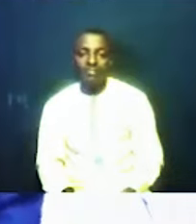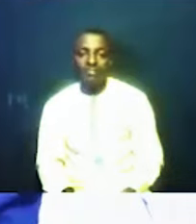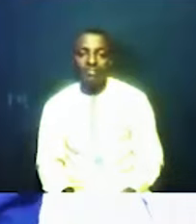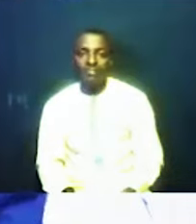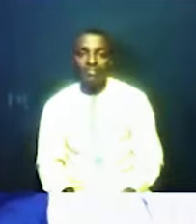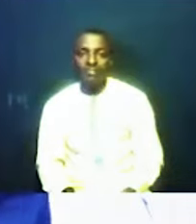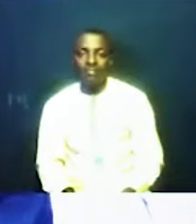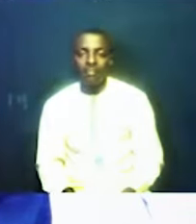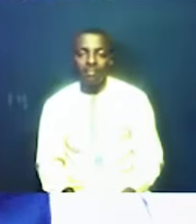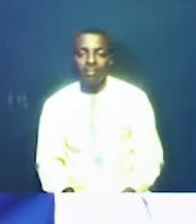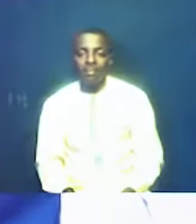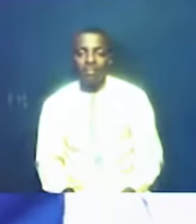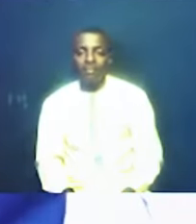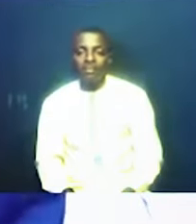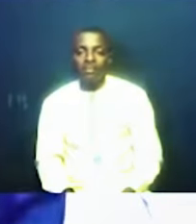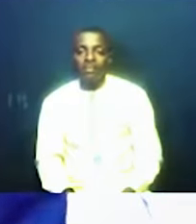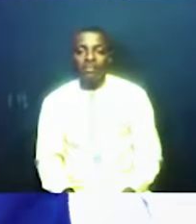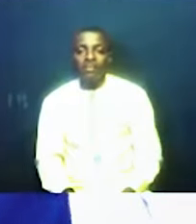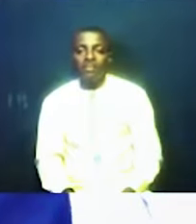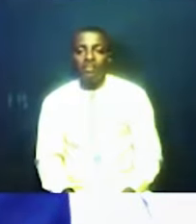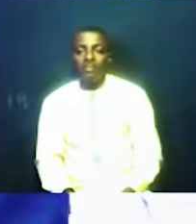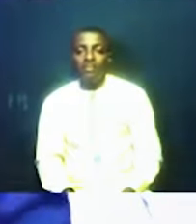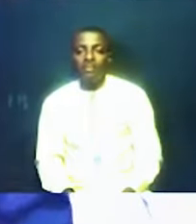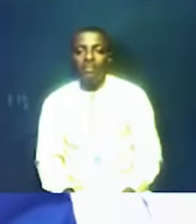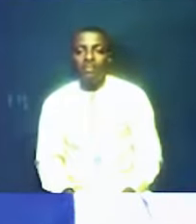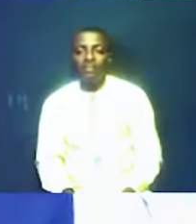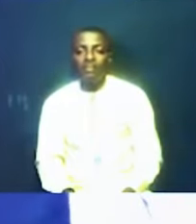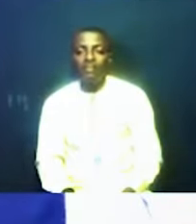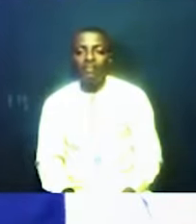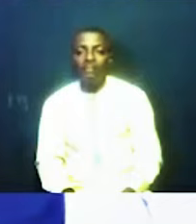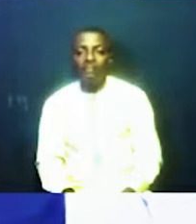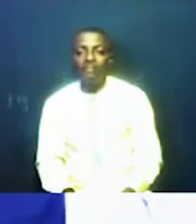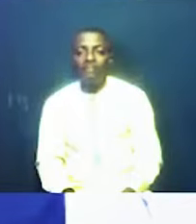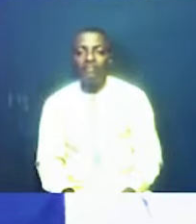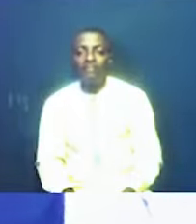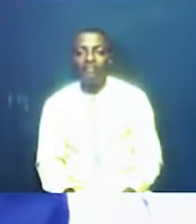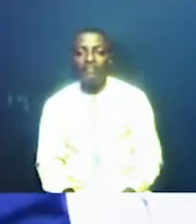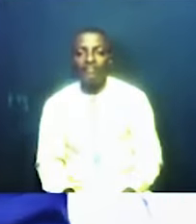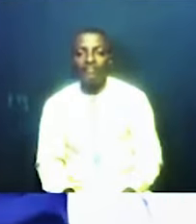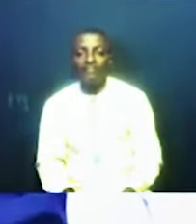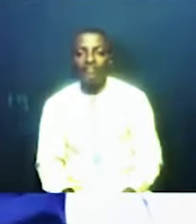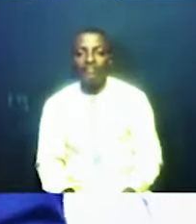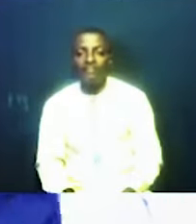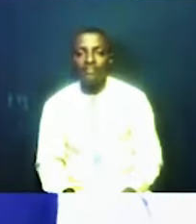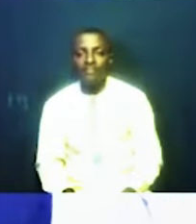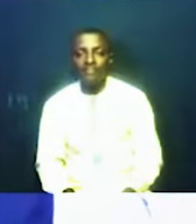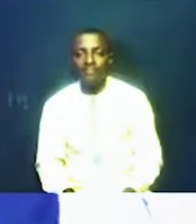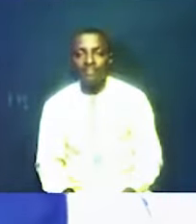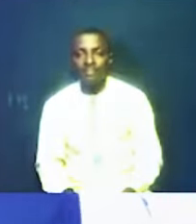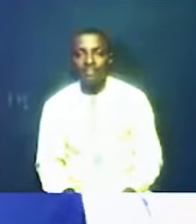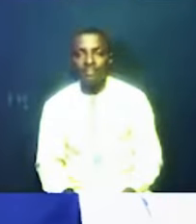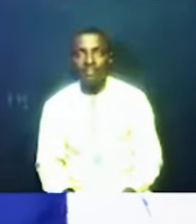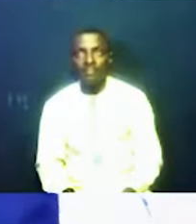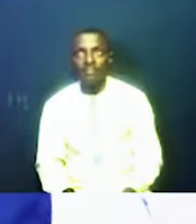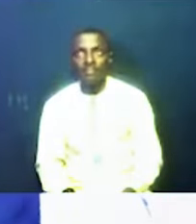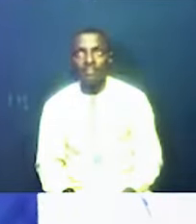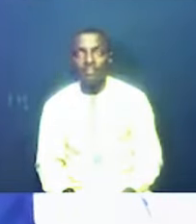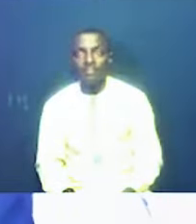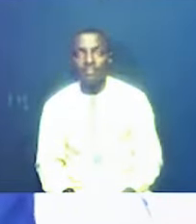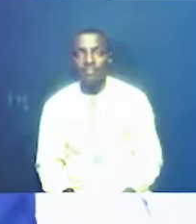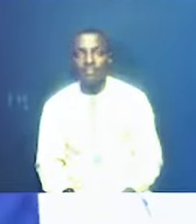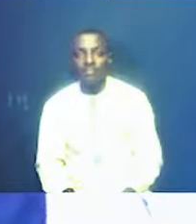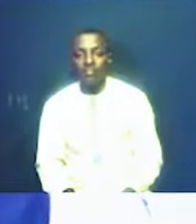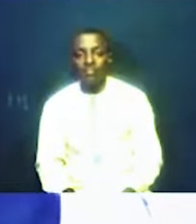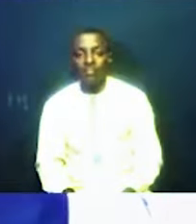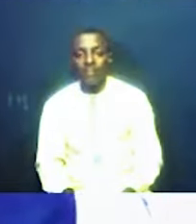no one to us one ye as of Jumano copim bribi no ye we no more a bemu nyami bufono abrasi. And now his descendants